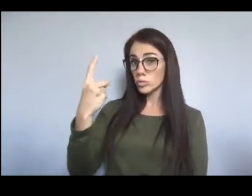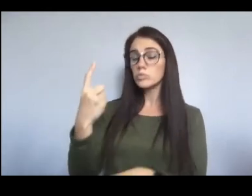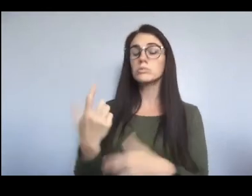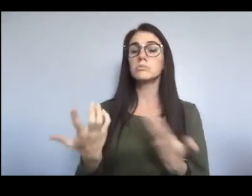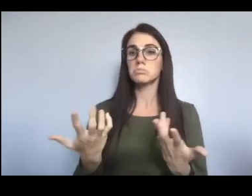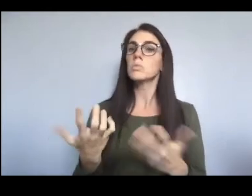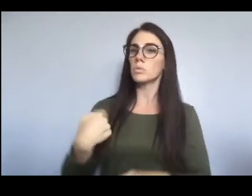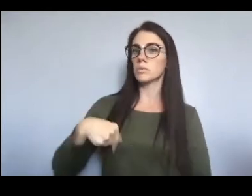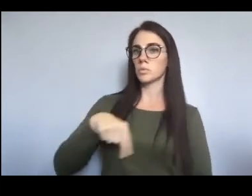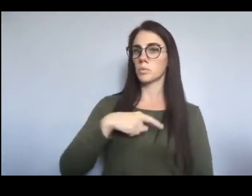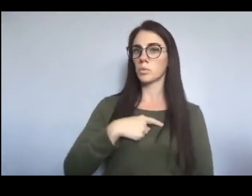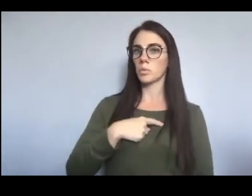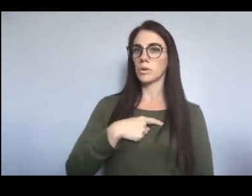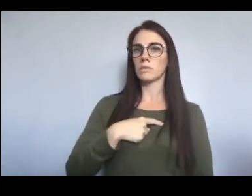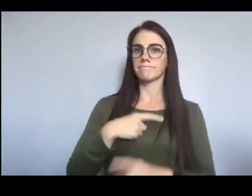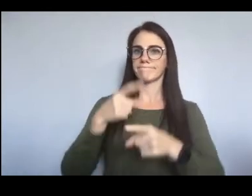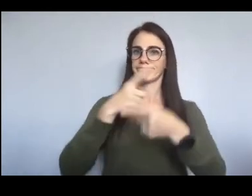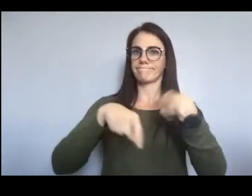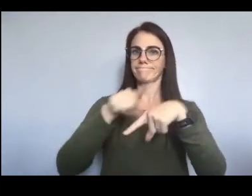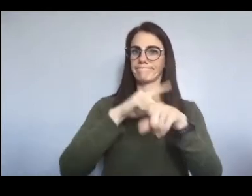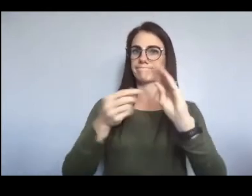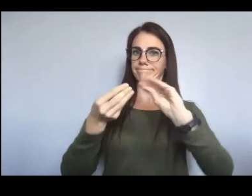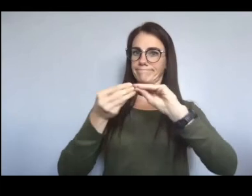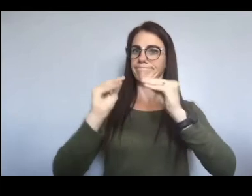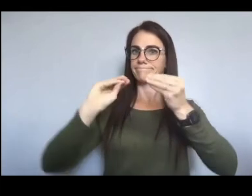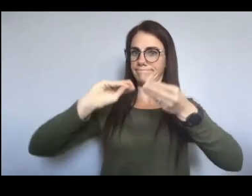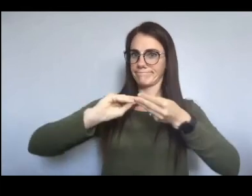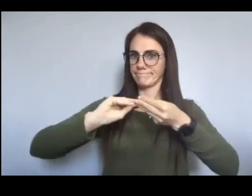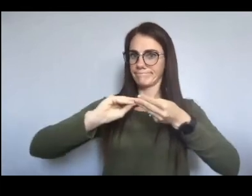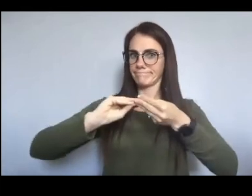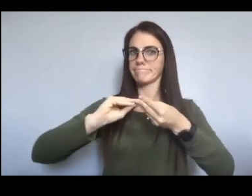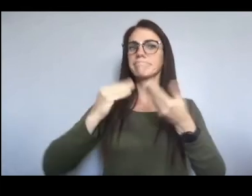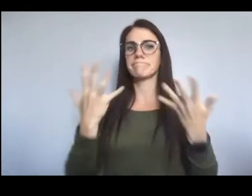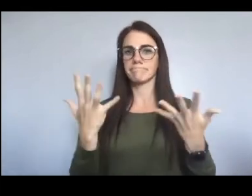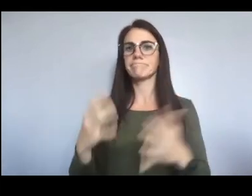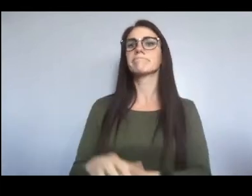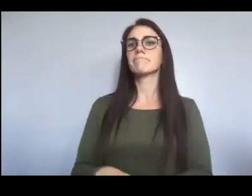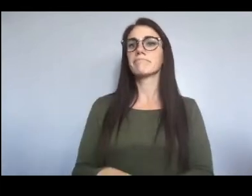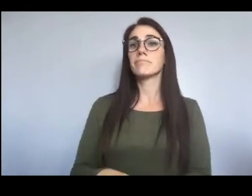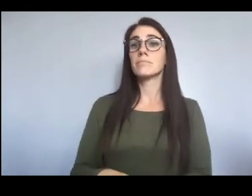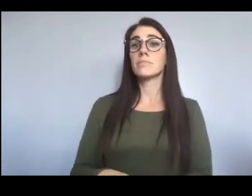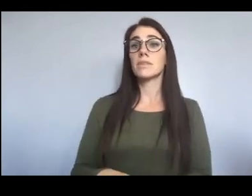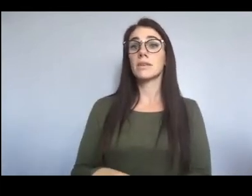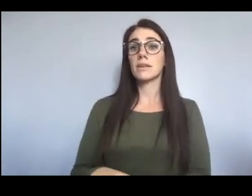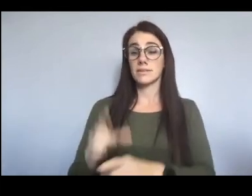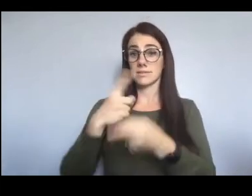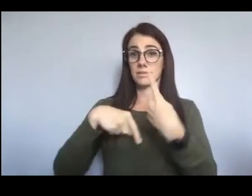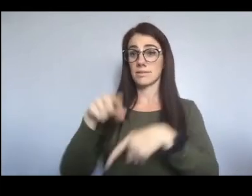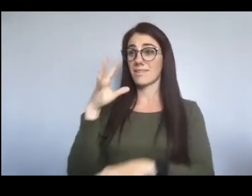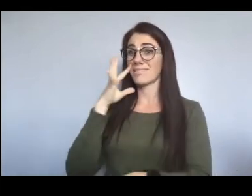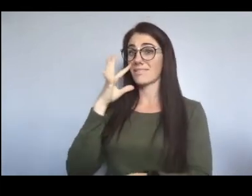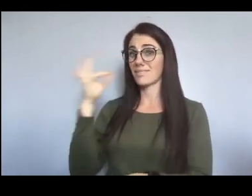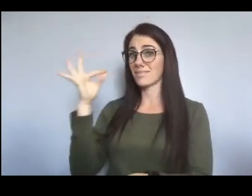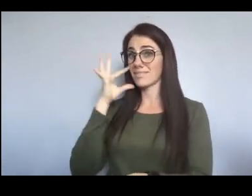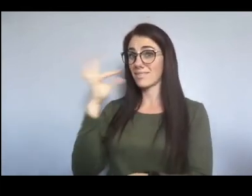So the very first example of how to pluralize is that we simply sign a number.